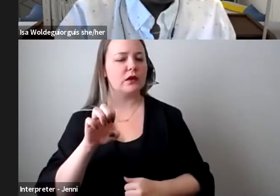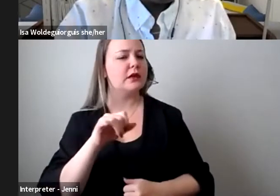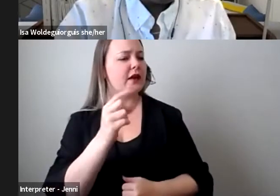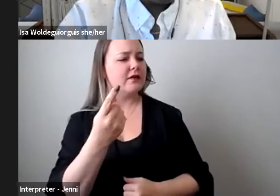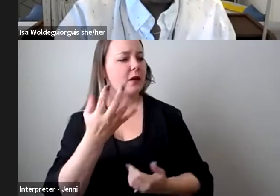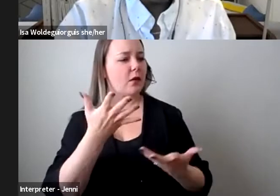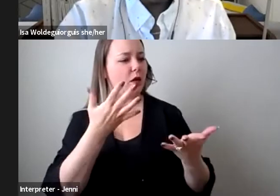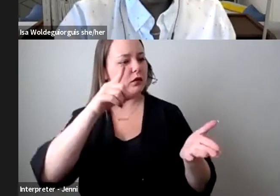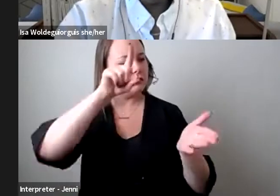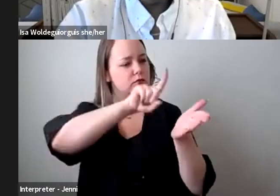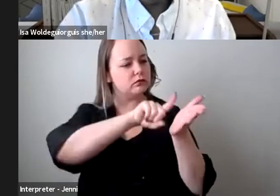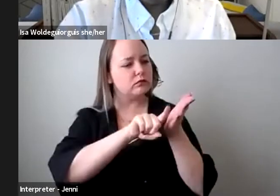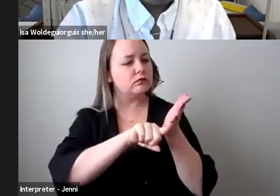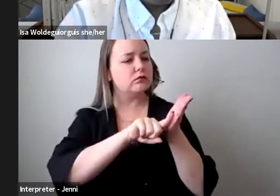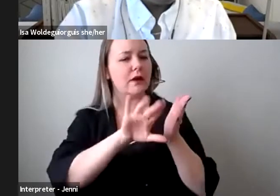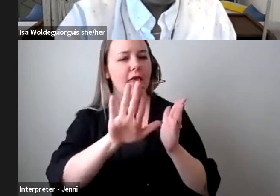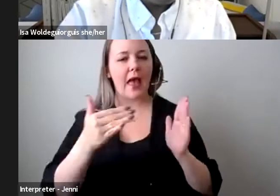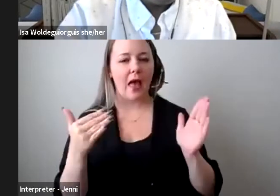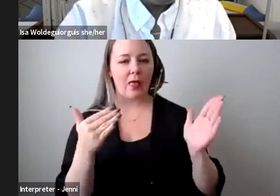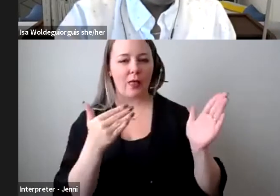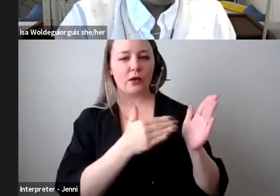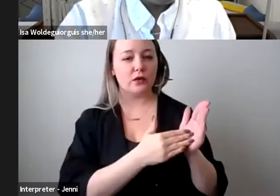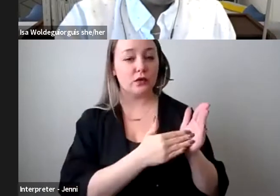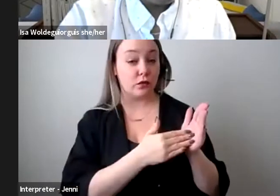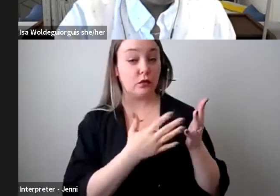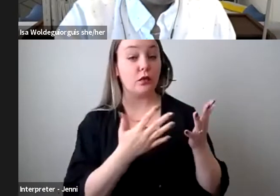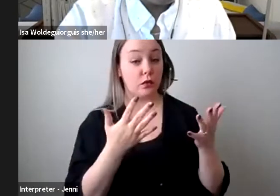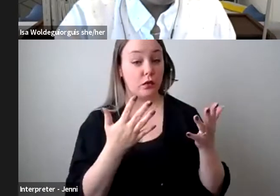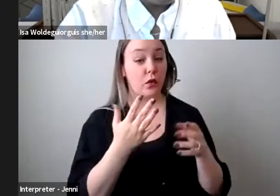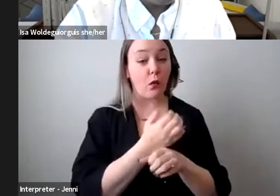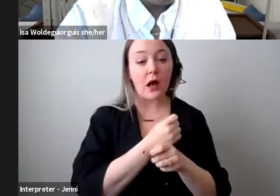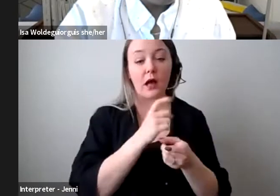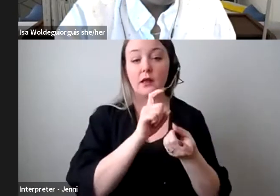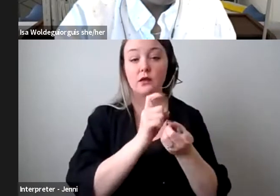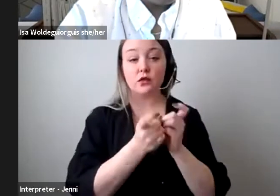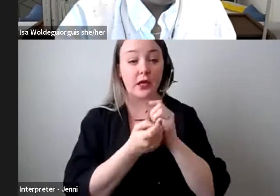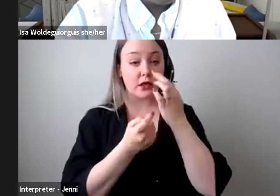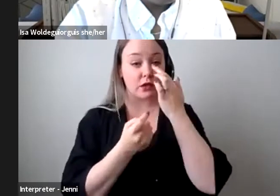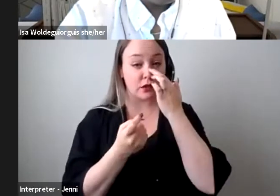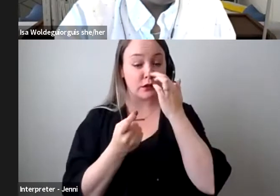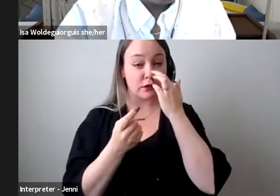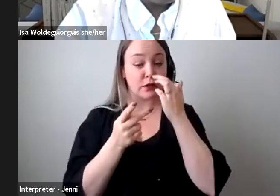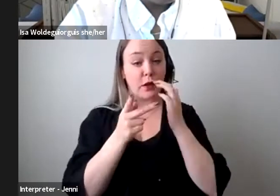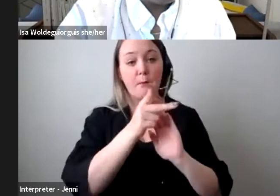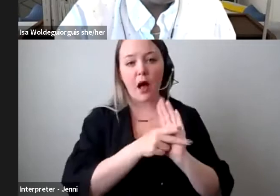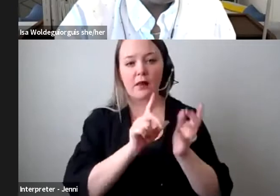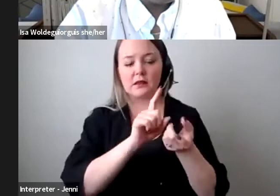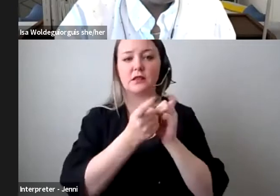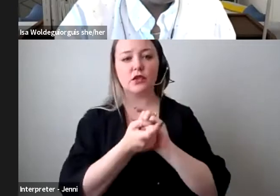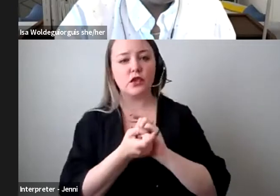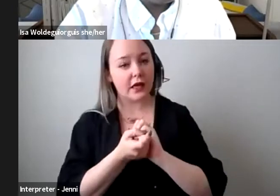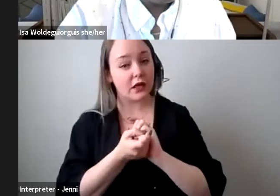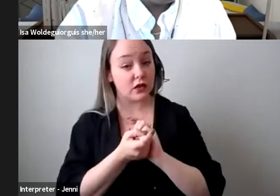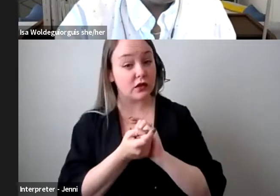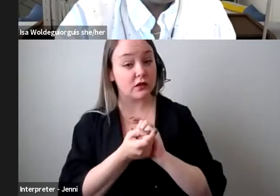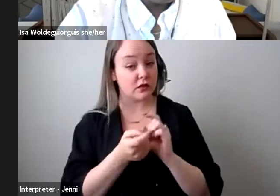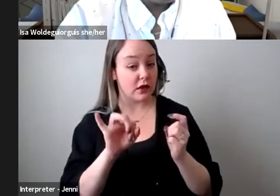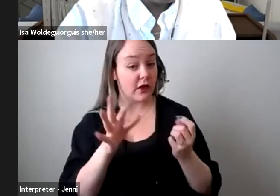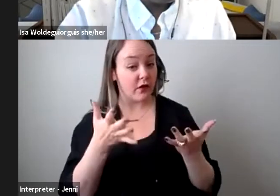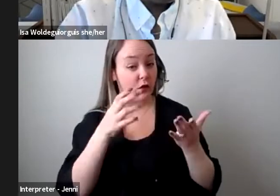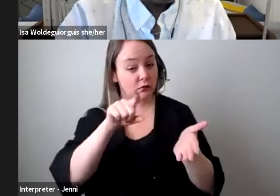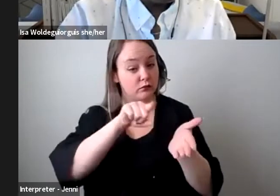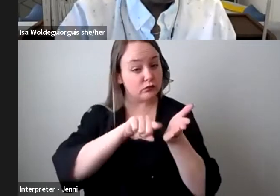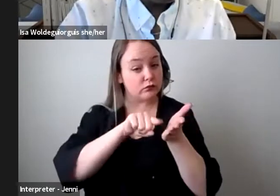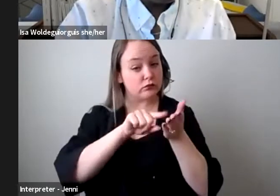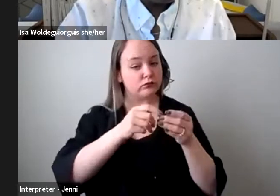and the lawsuit was won, changes, or policy were changed. If they wanted to look that